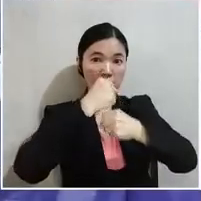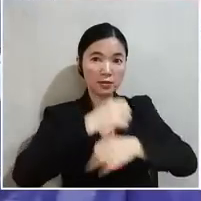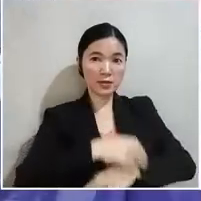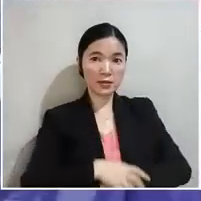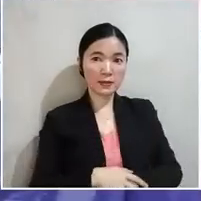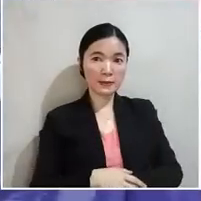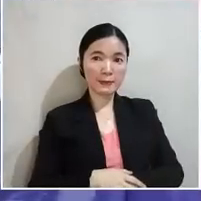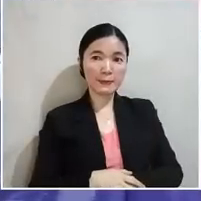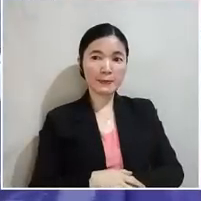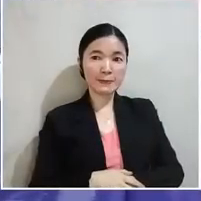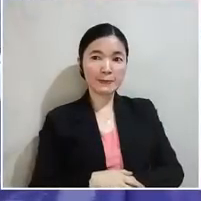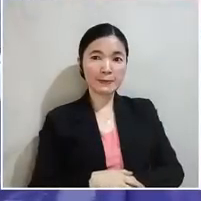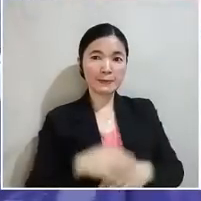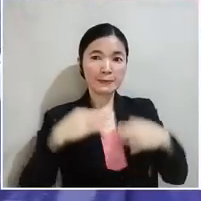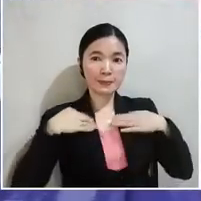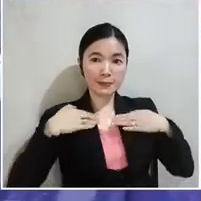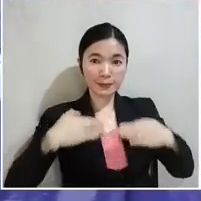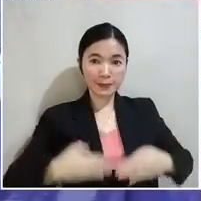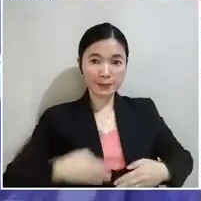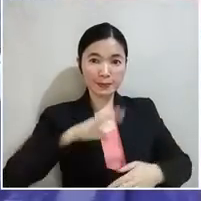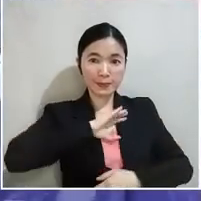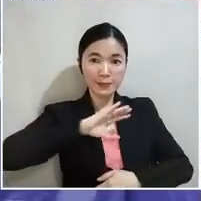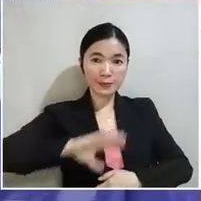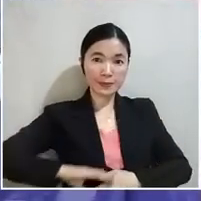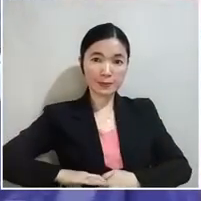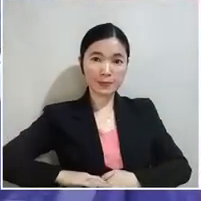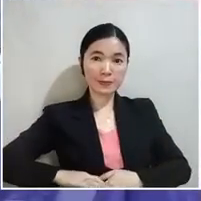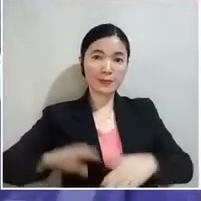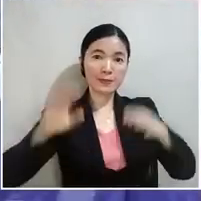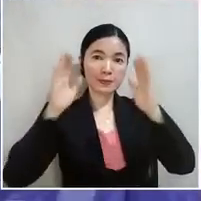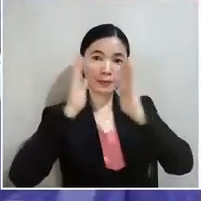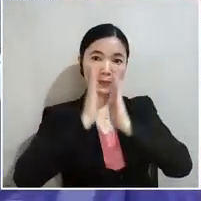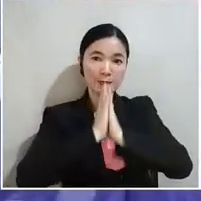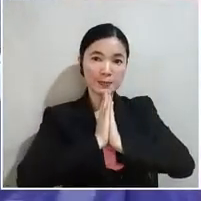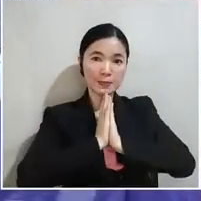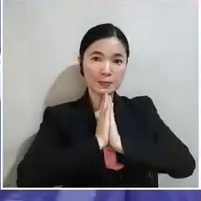The body of Christ. Amen.